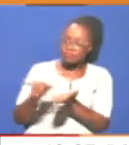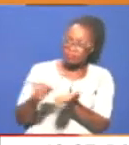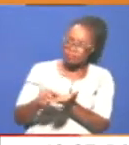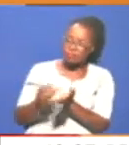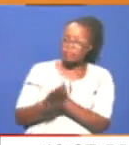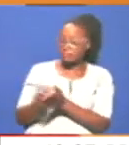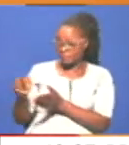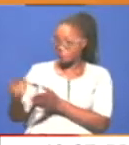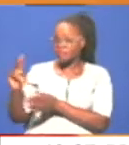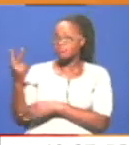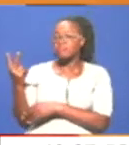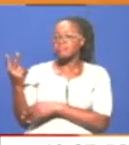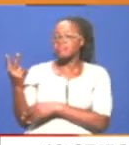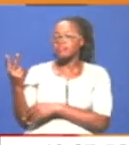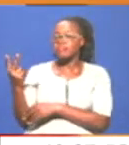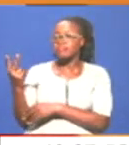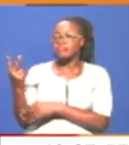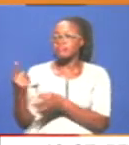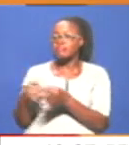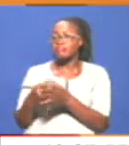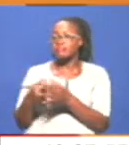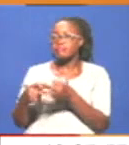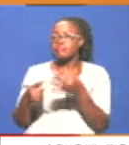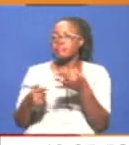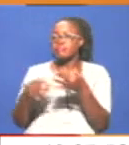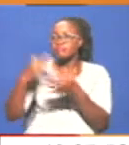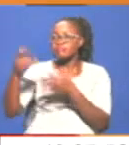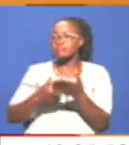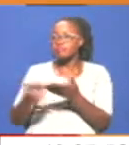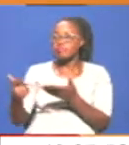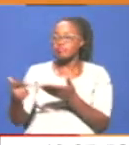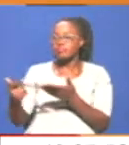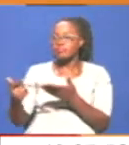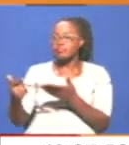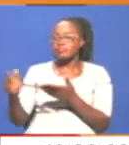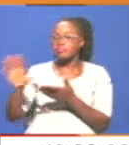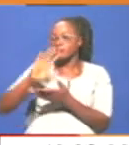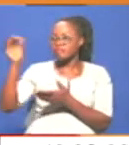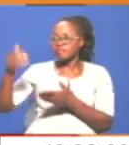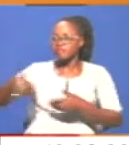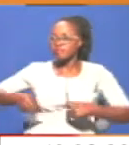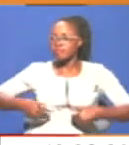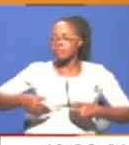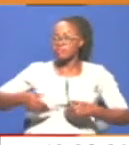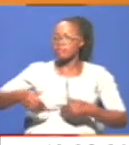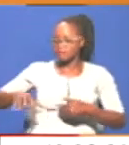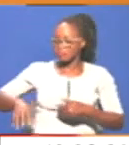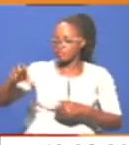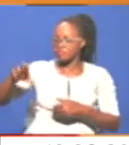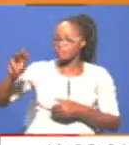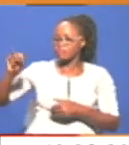one. Then we've got the third one next week, which is the African Junior in Monrovia. So